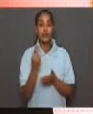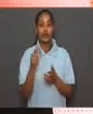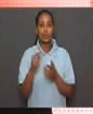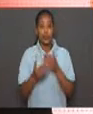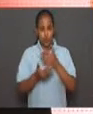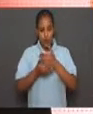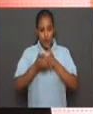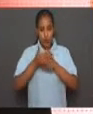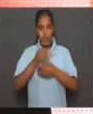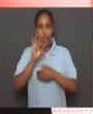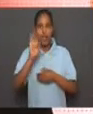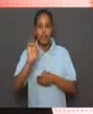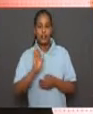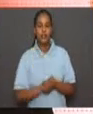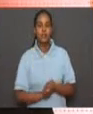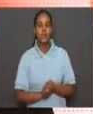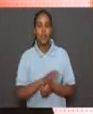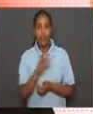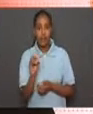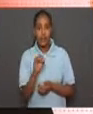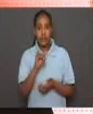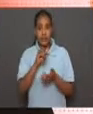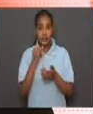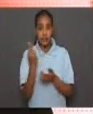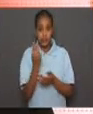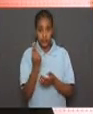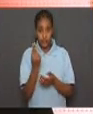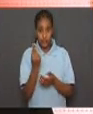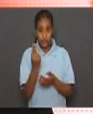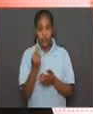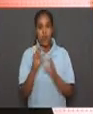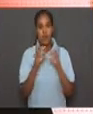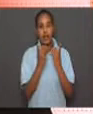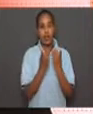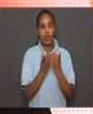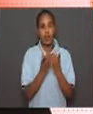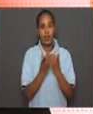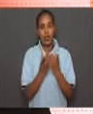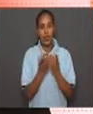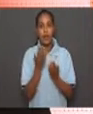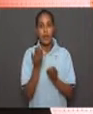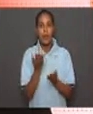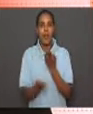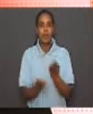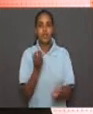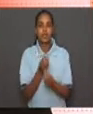to coat iron, and that it is an important part of a balanced